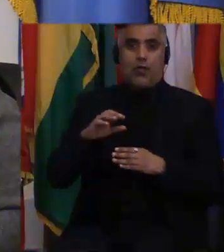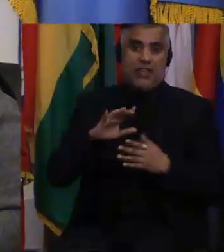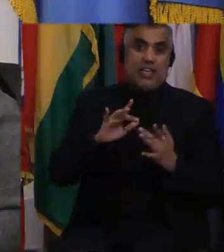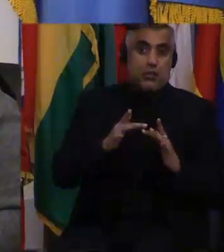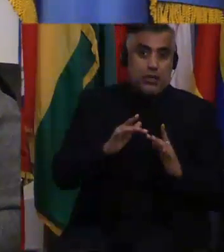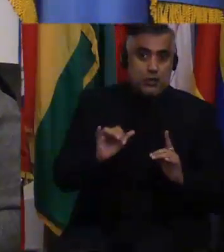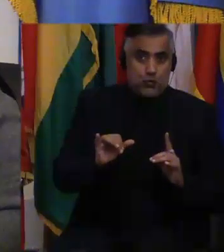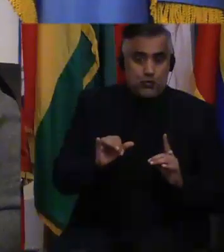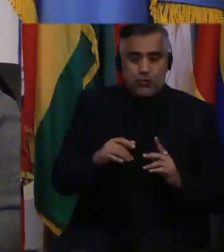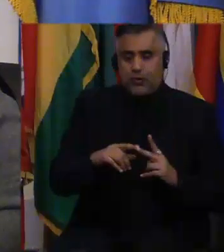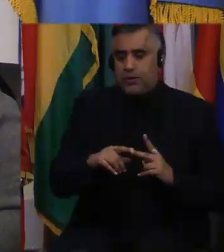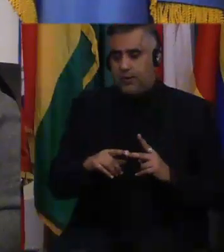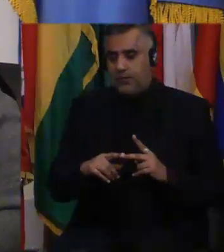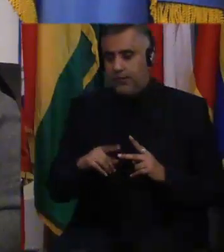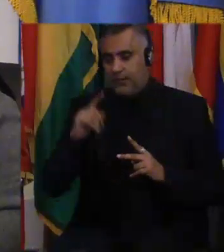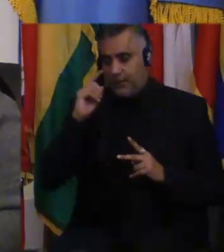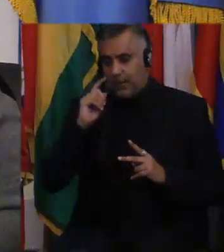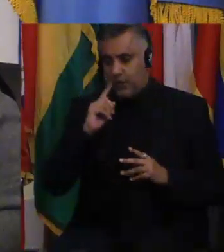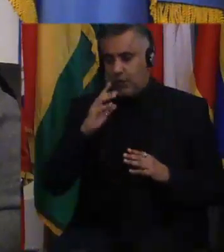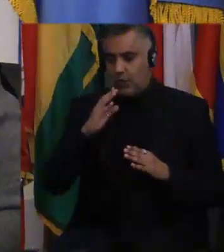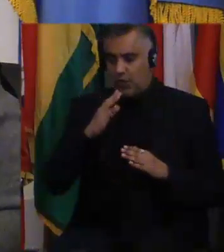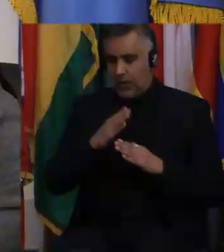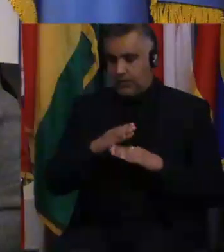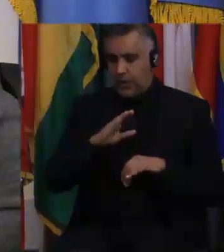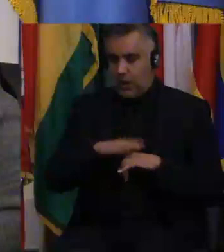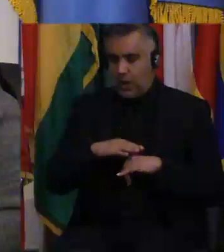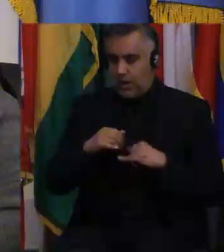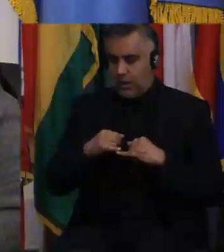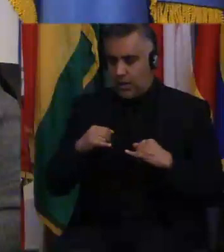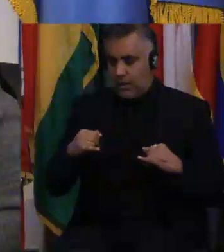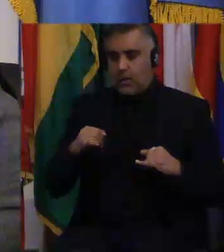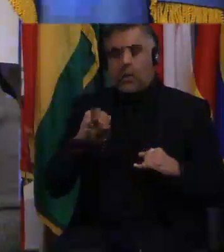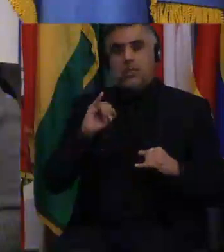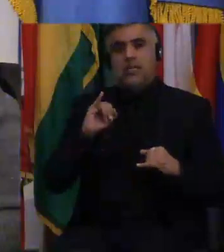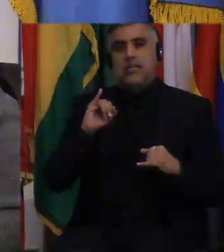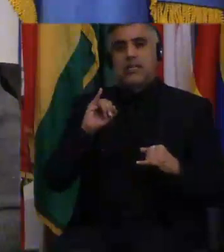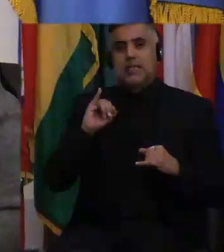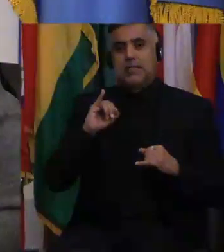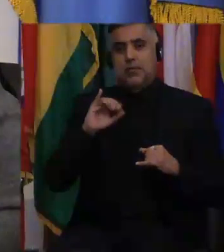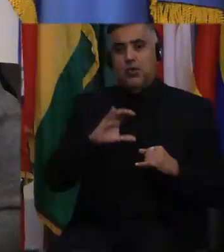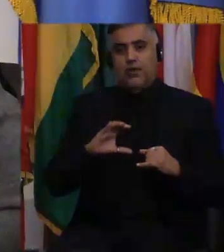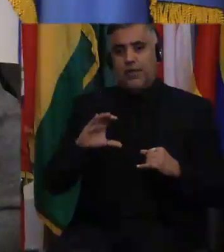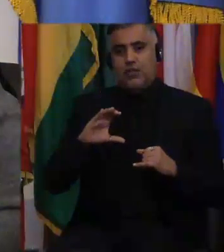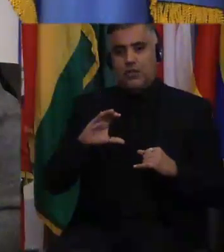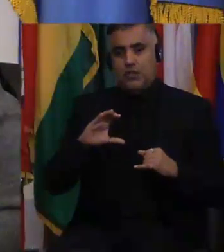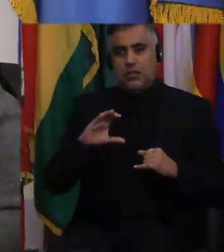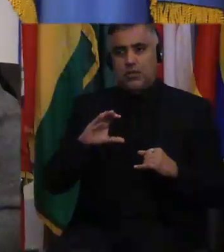internet, sexual harassment online. So the Istanbul Convention's